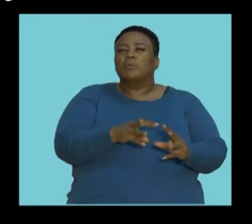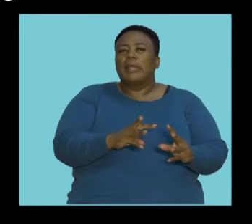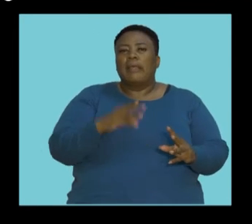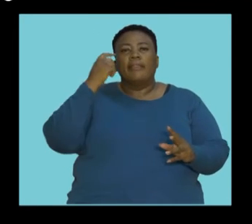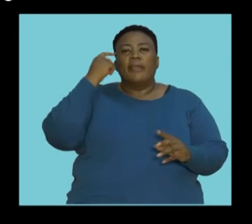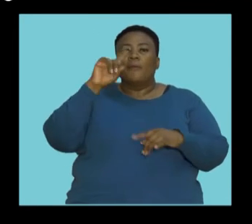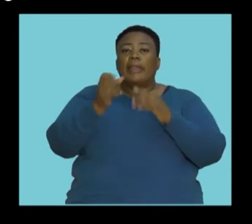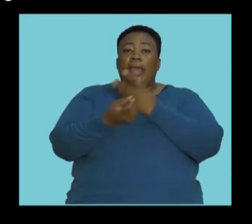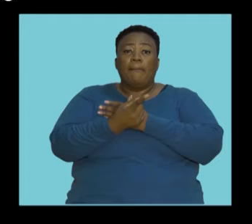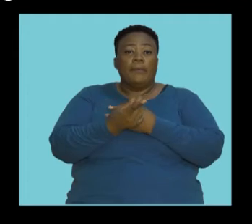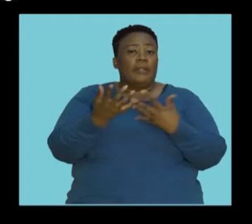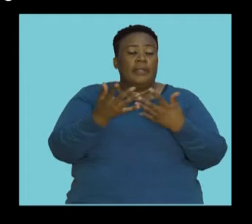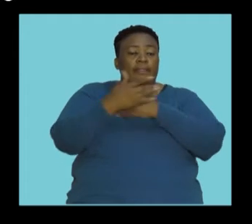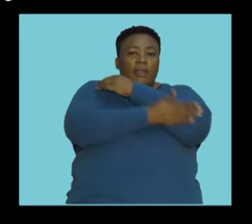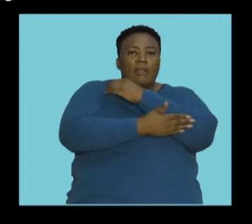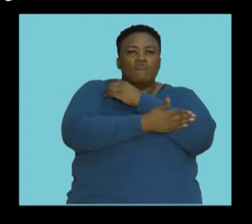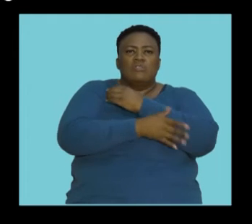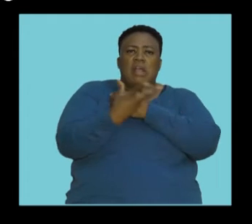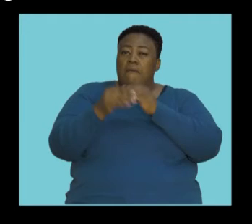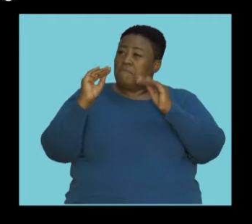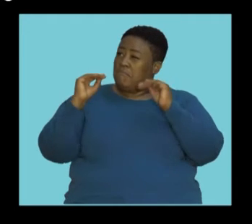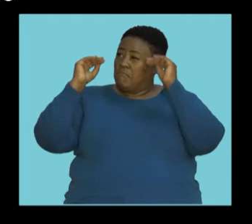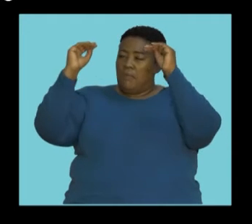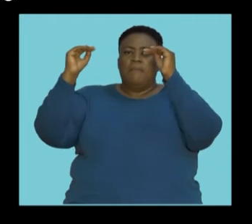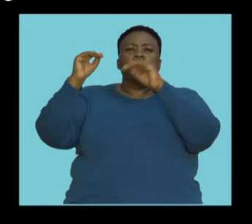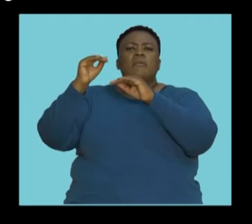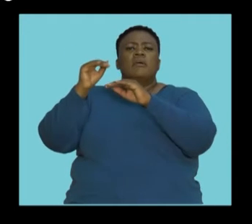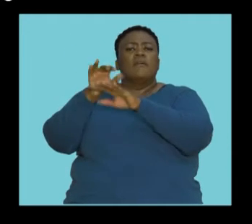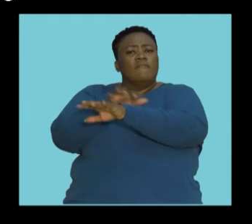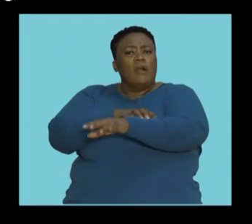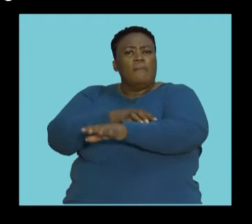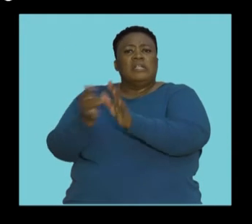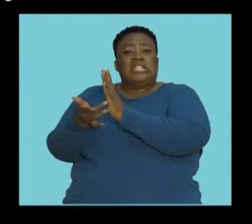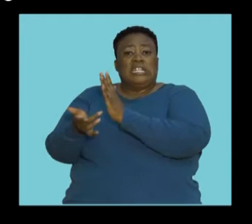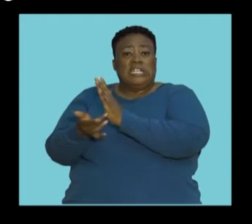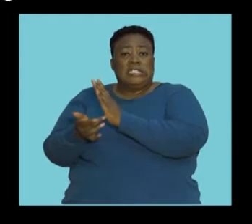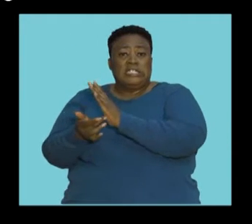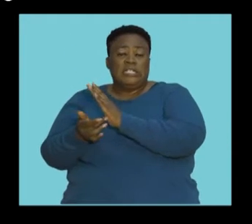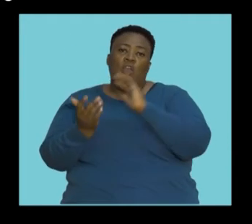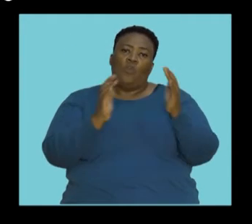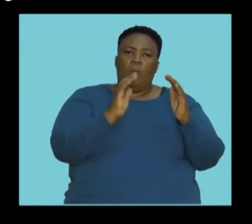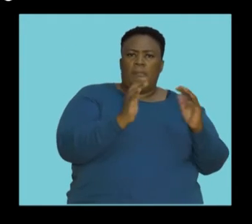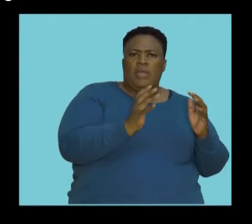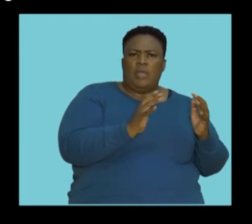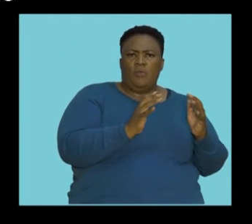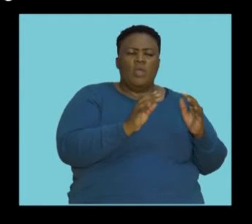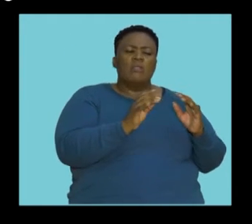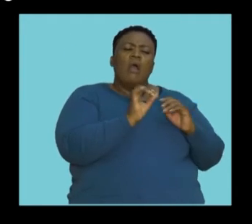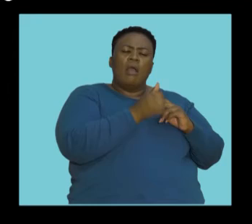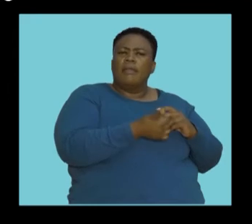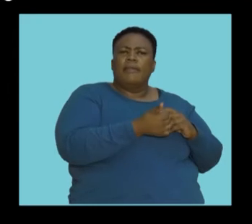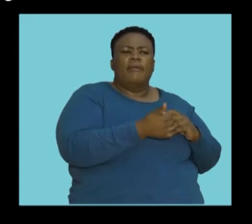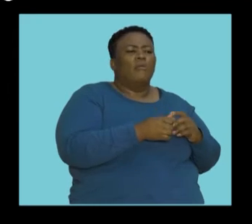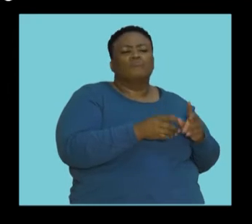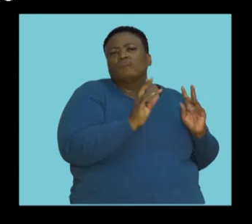what happens in a country that has got advanced farming techniques, and we compare that to subsistence farmers that